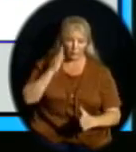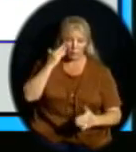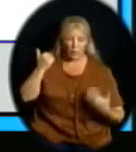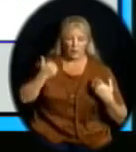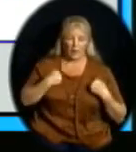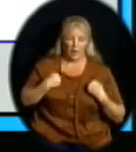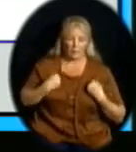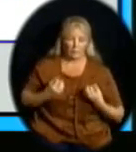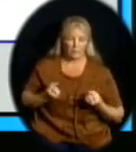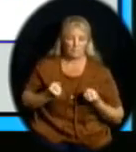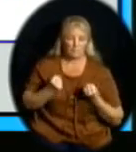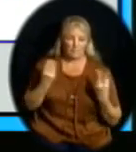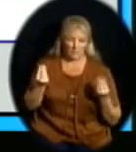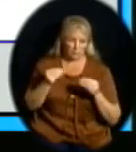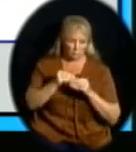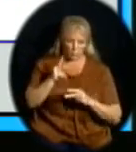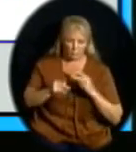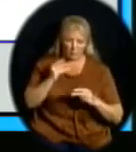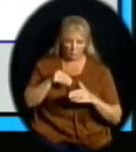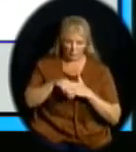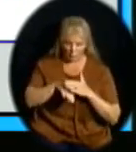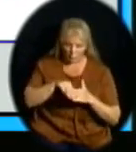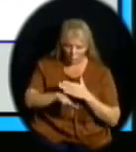as you count them for that